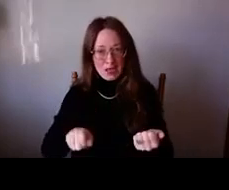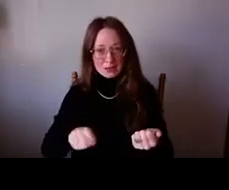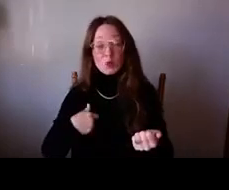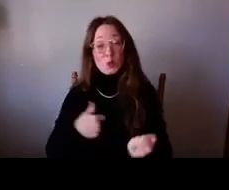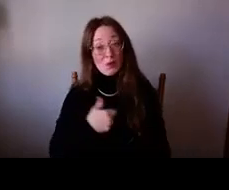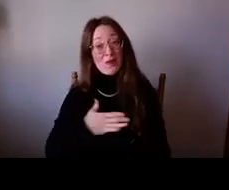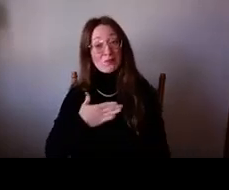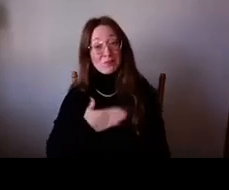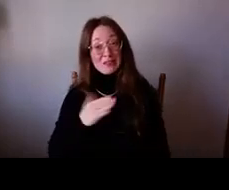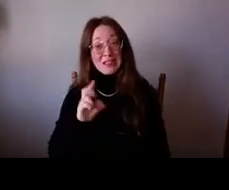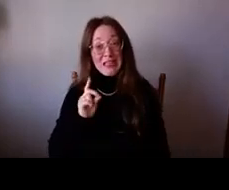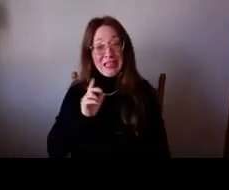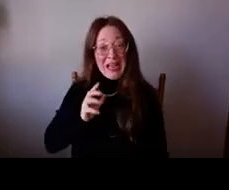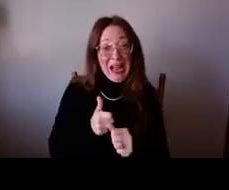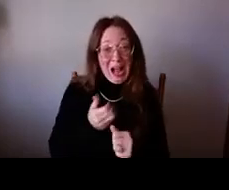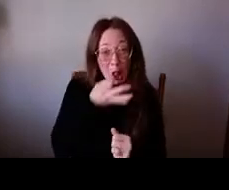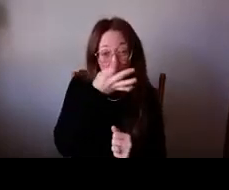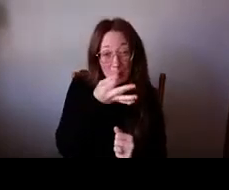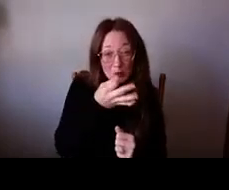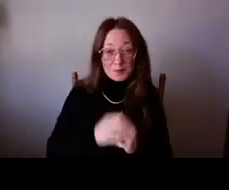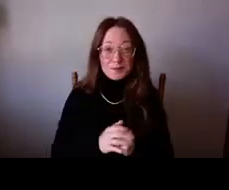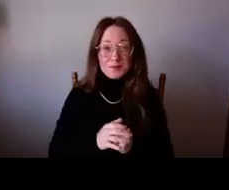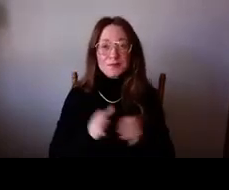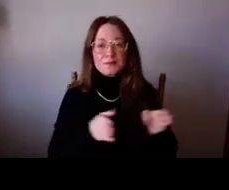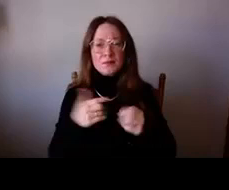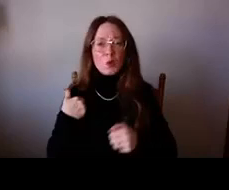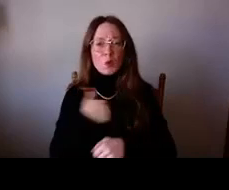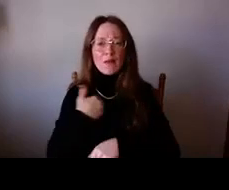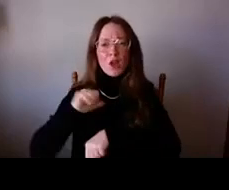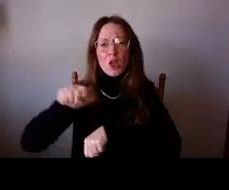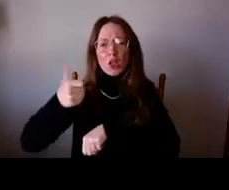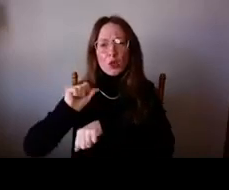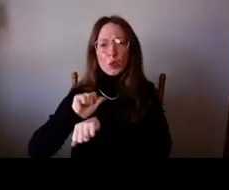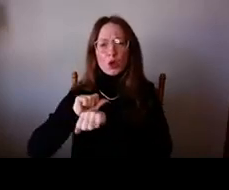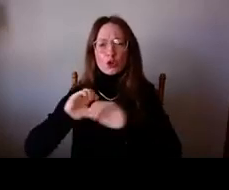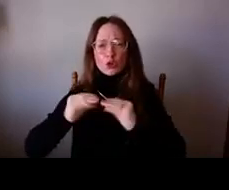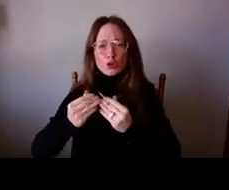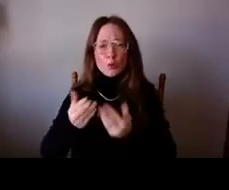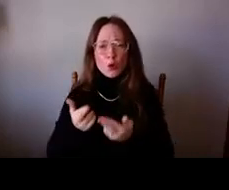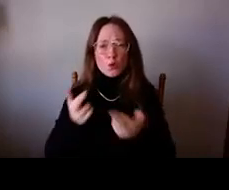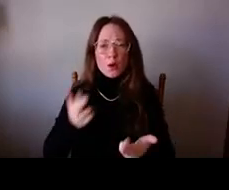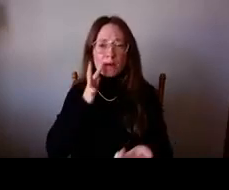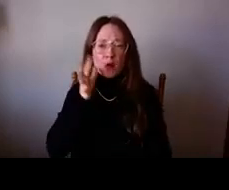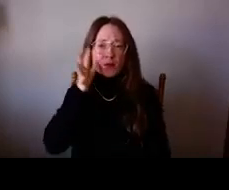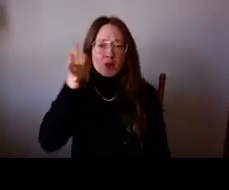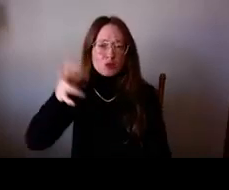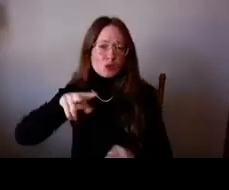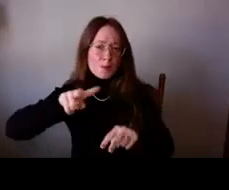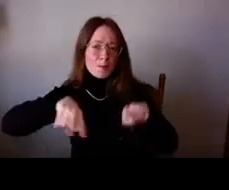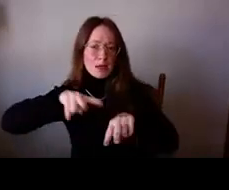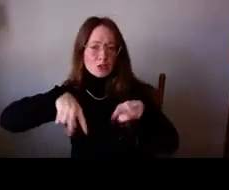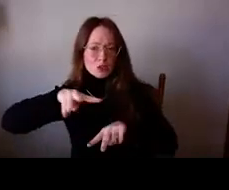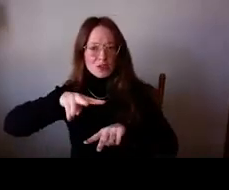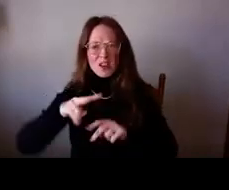with that. We also have a work group that's making recommendations for future monitoring and how we can make this a process